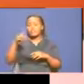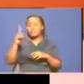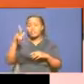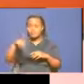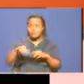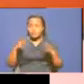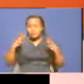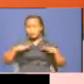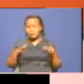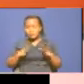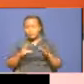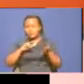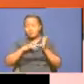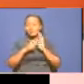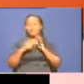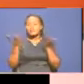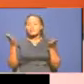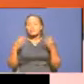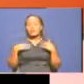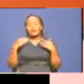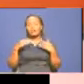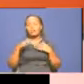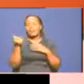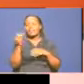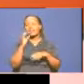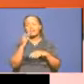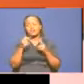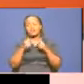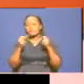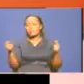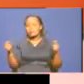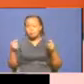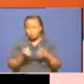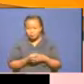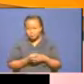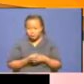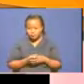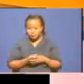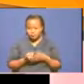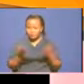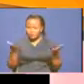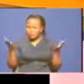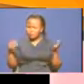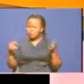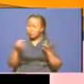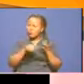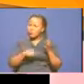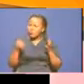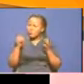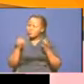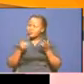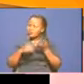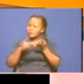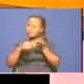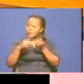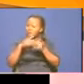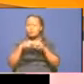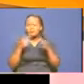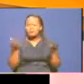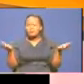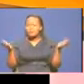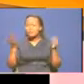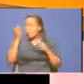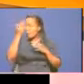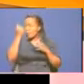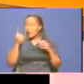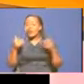there's an indirect savings as well. Okay. Yes. Now, since we are doing a bit of maths, why then do we have a